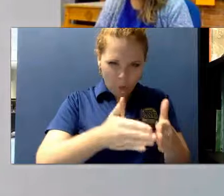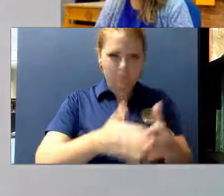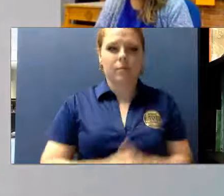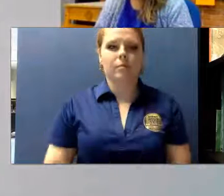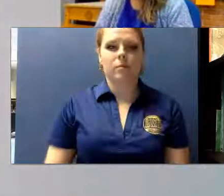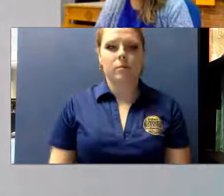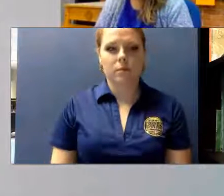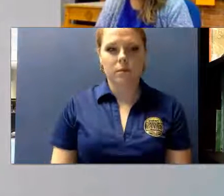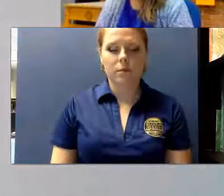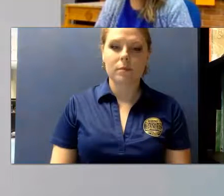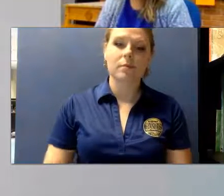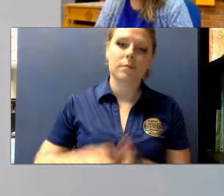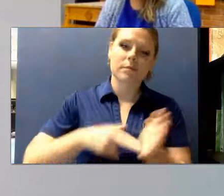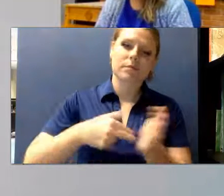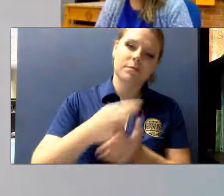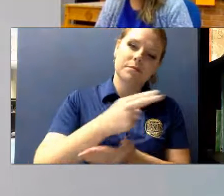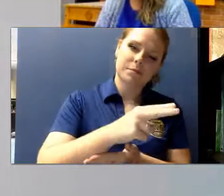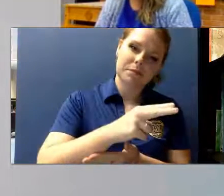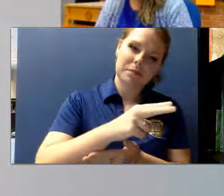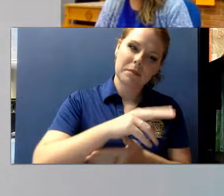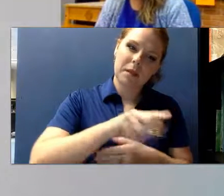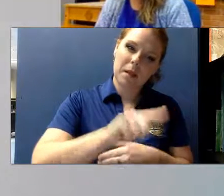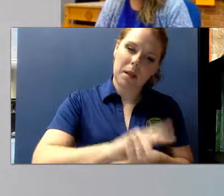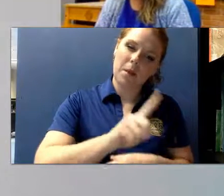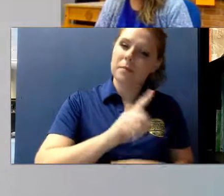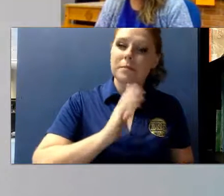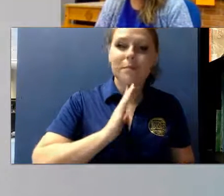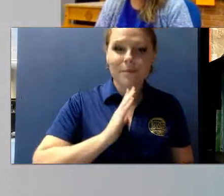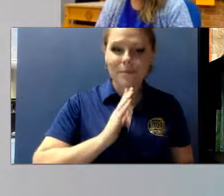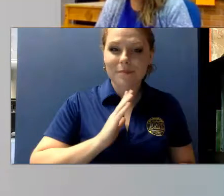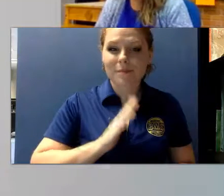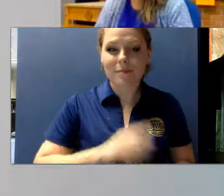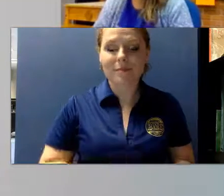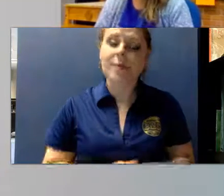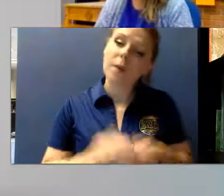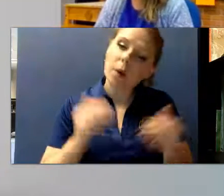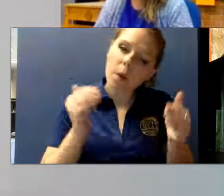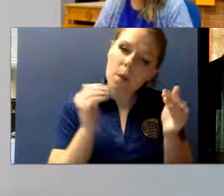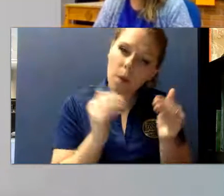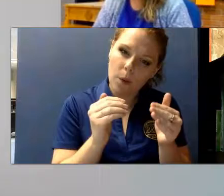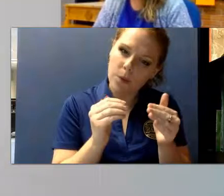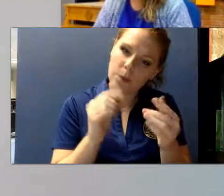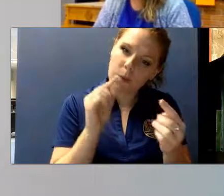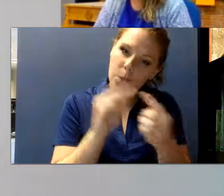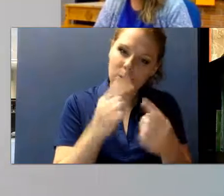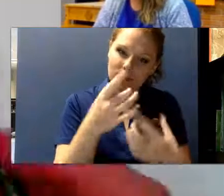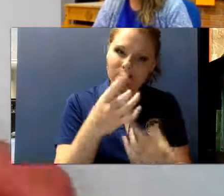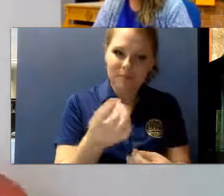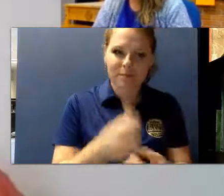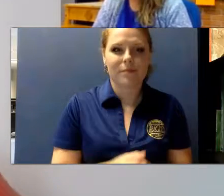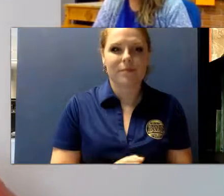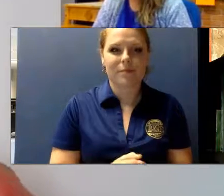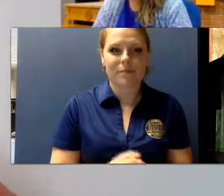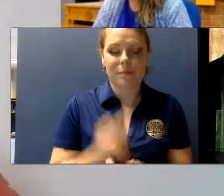my paintbrush comes over a little bit into this lower box, and that's okay. They are near the points of interest, okay? Because